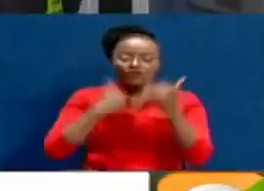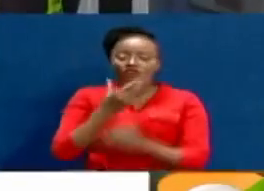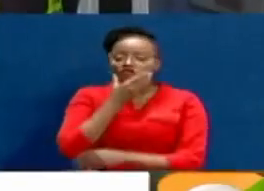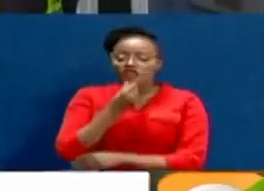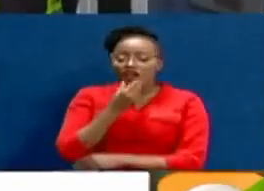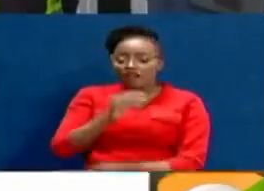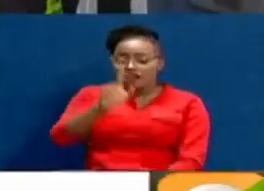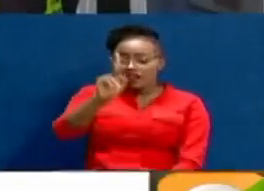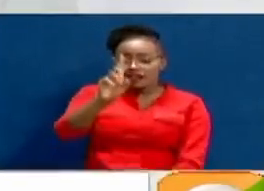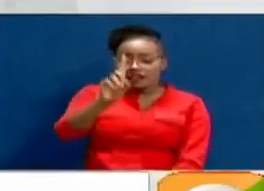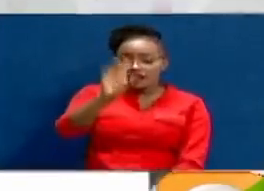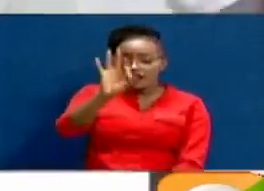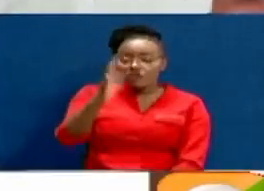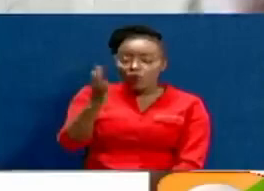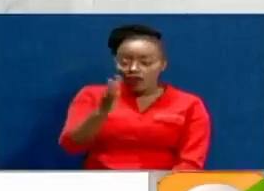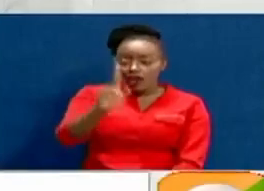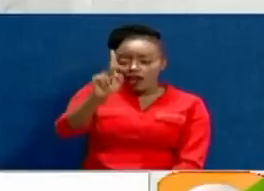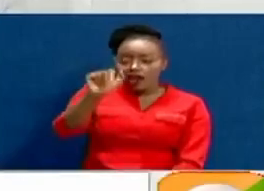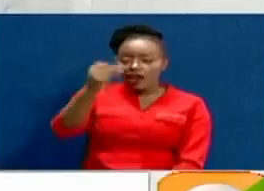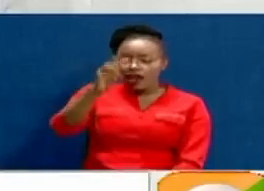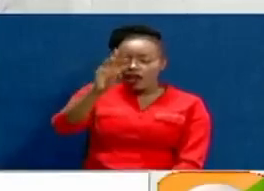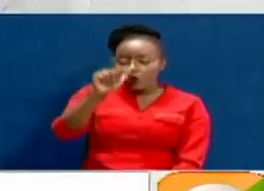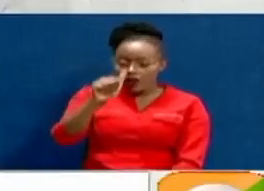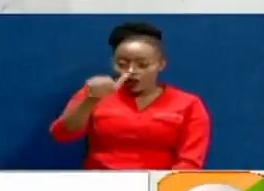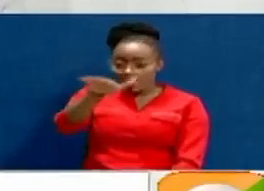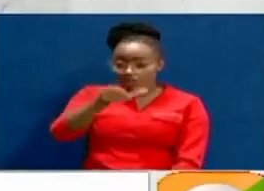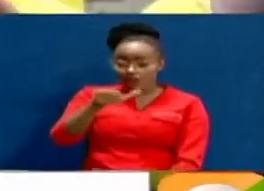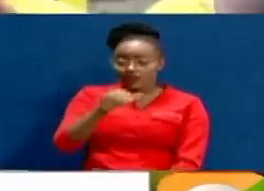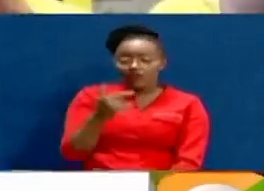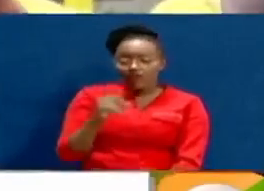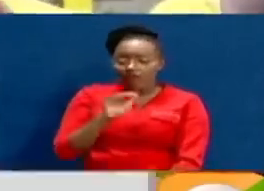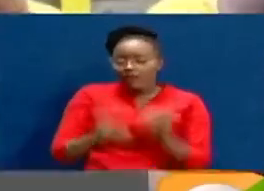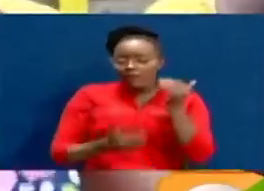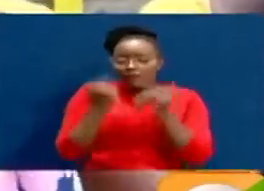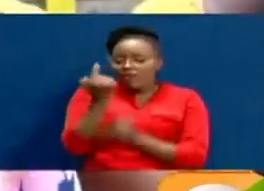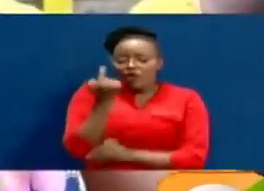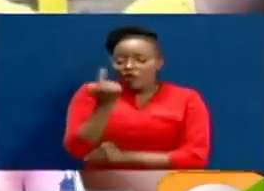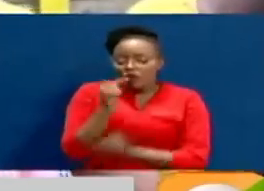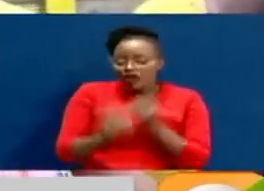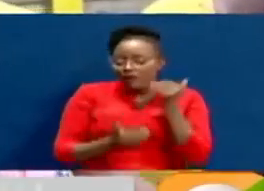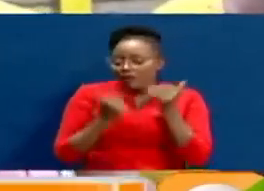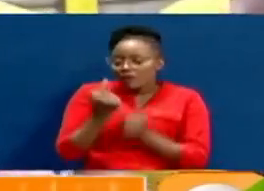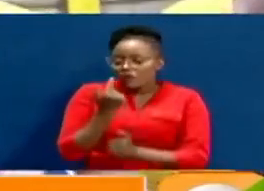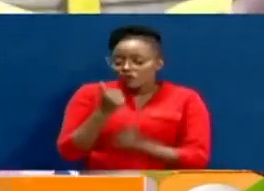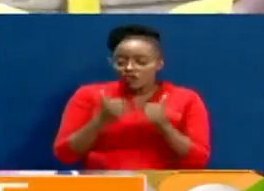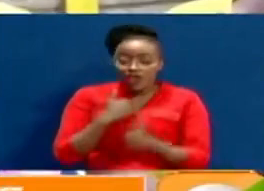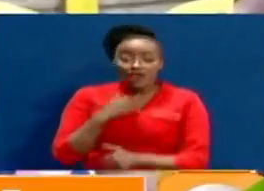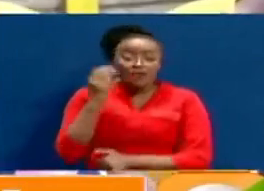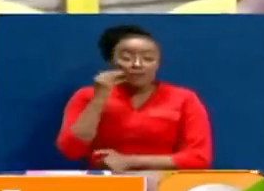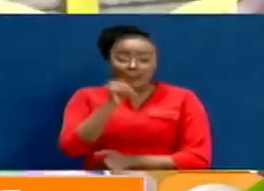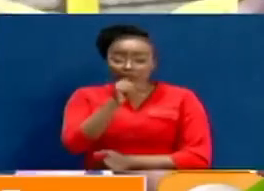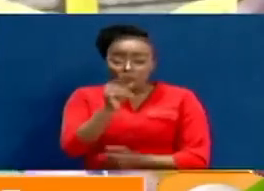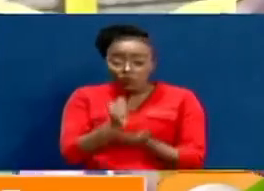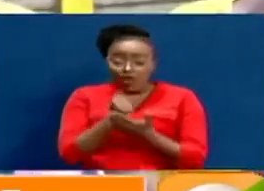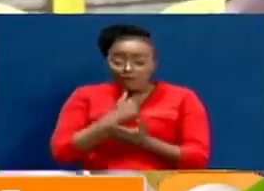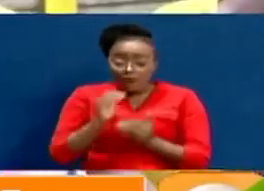is a KDF soldier at the Kahawa barracks. Angel was their only child. Kenya mzima nataka nisaidie. Andi Matia nkwenye kwa